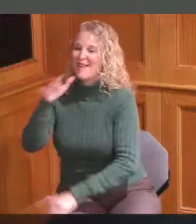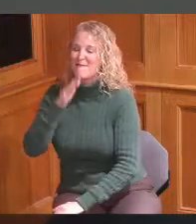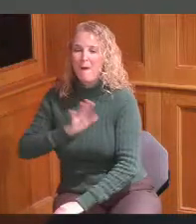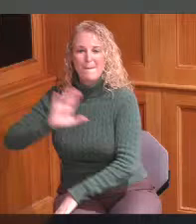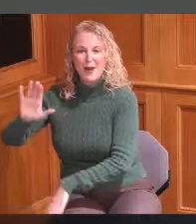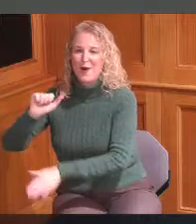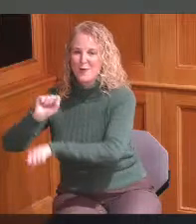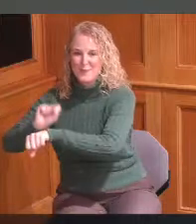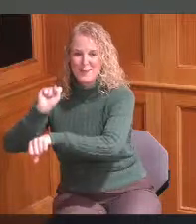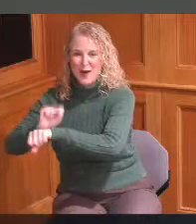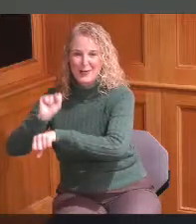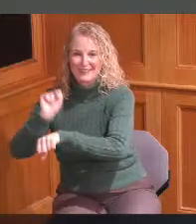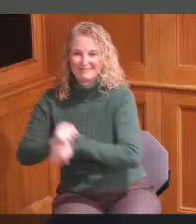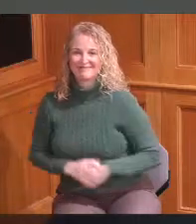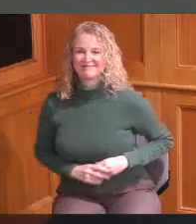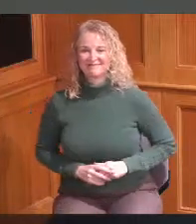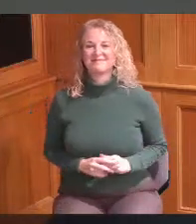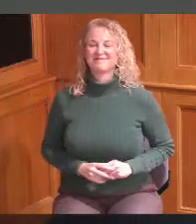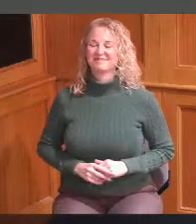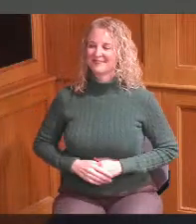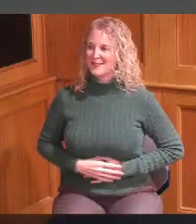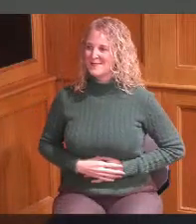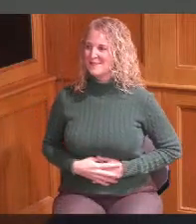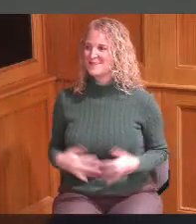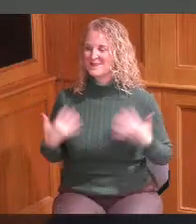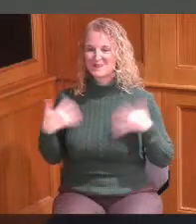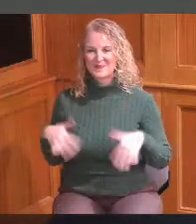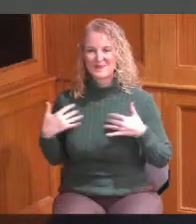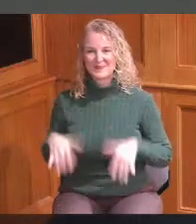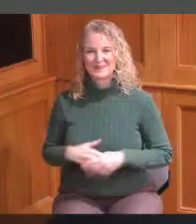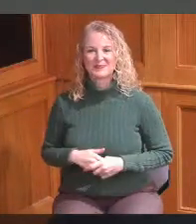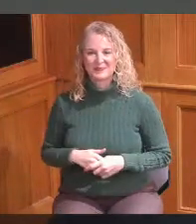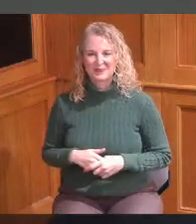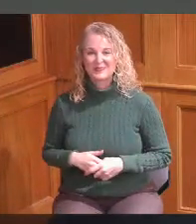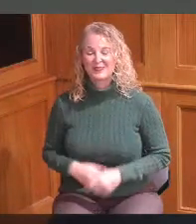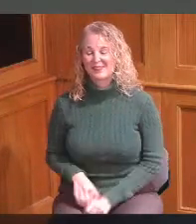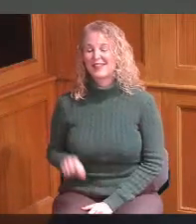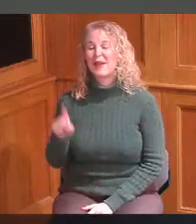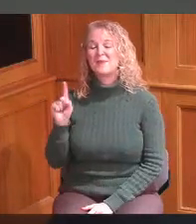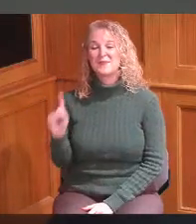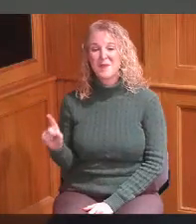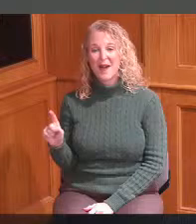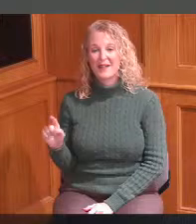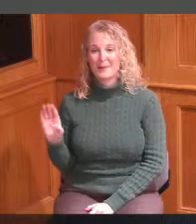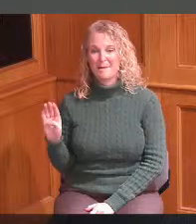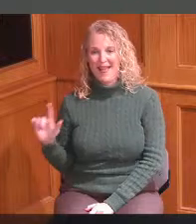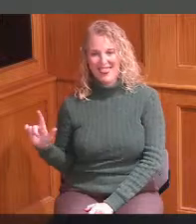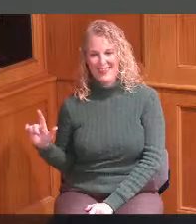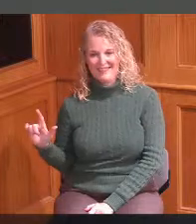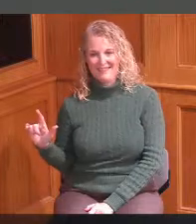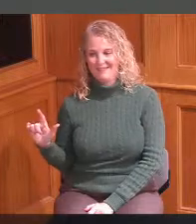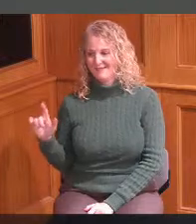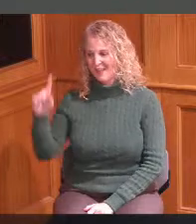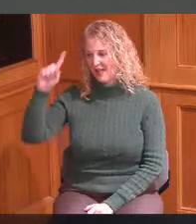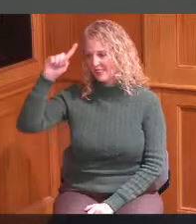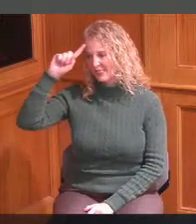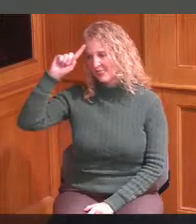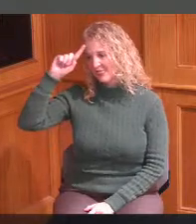that work. I do have one by-leave item, commissioners. This is actually, I believe,